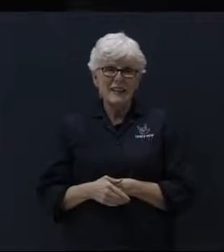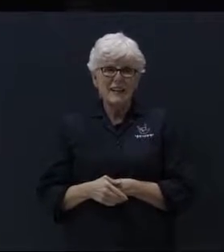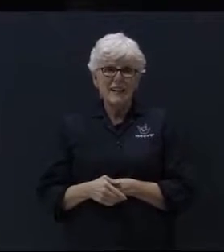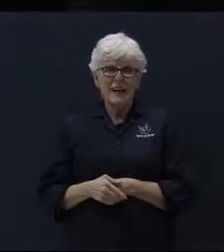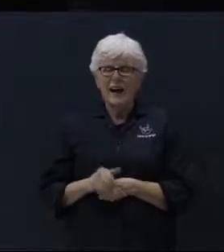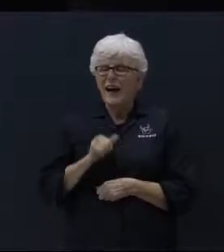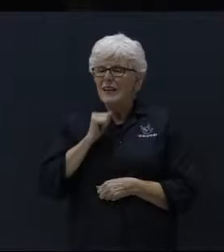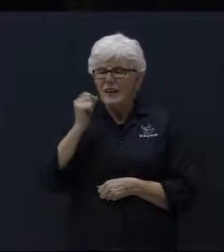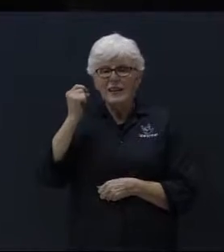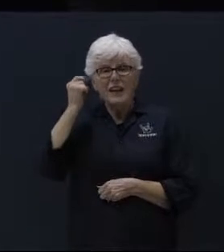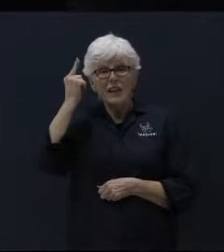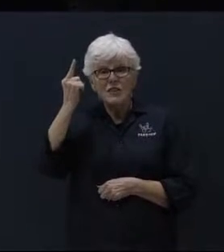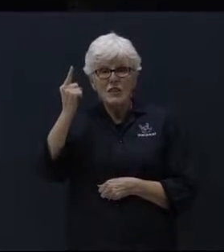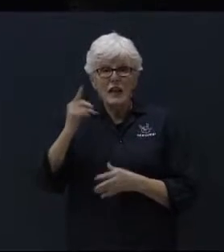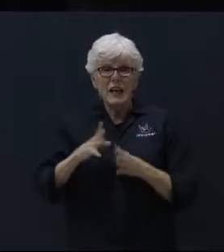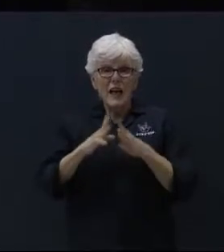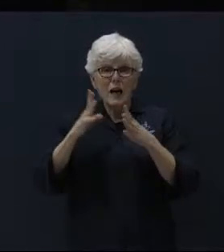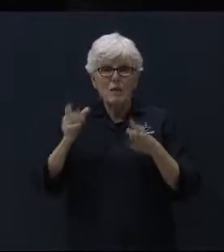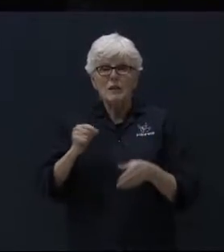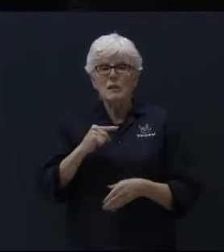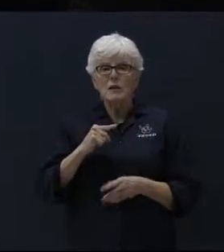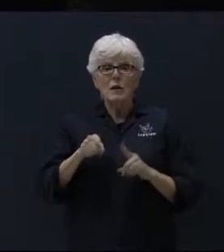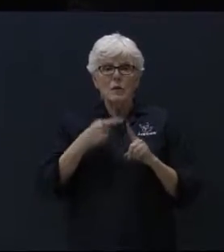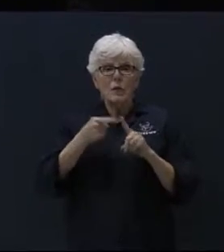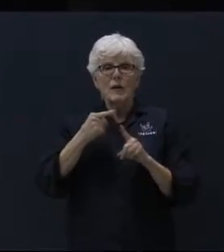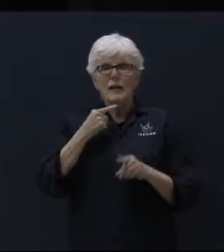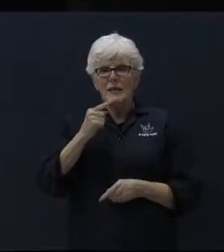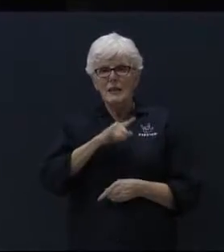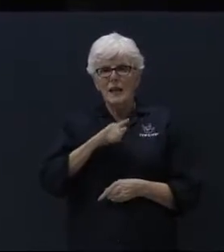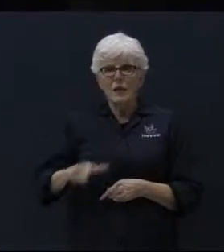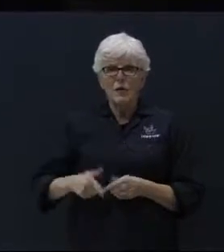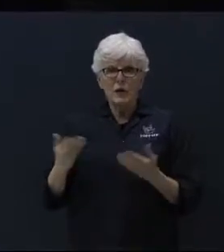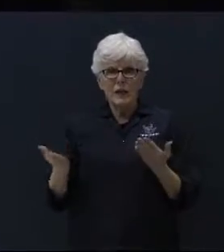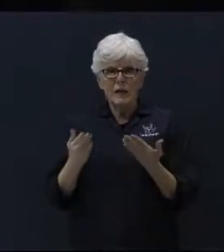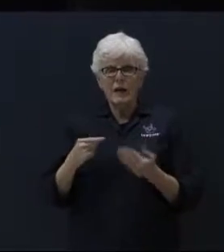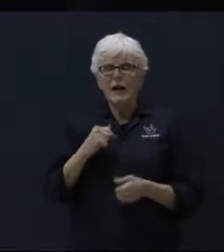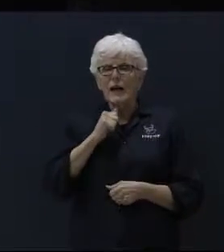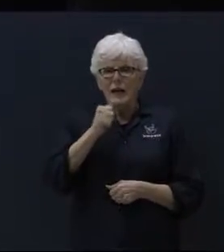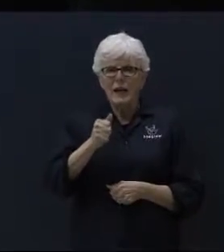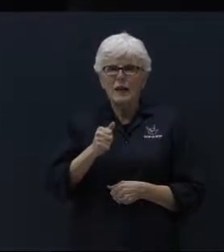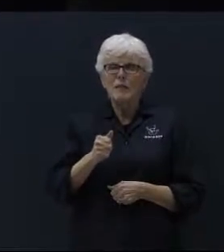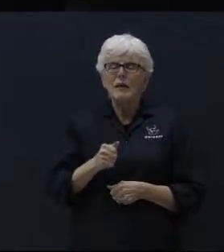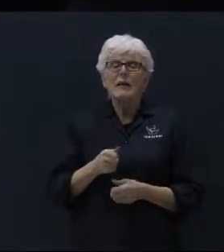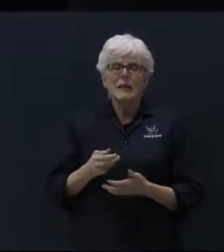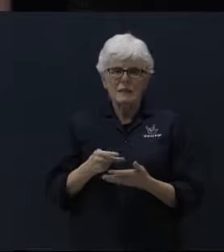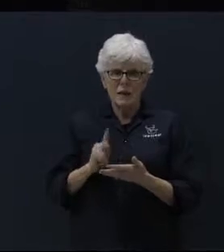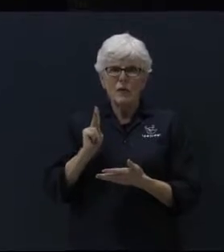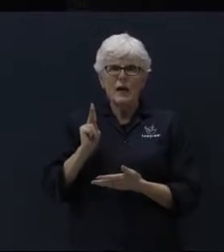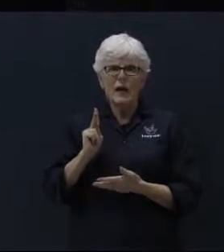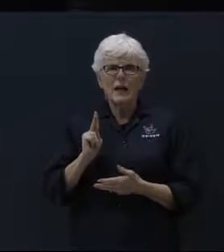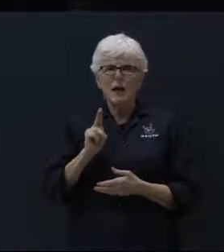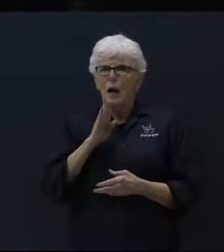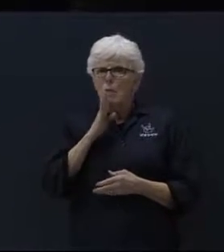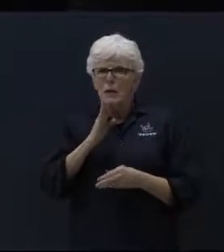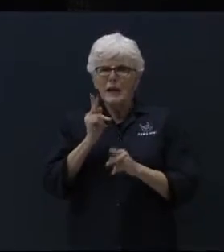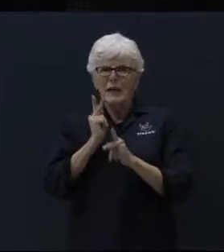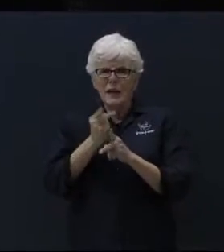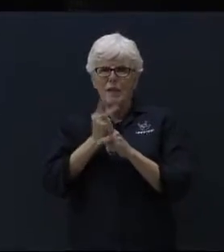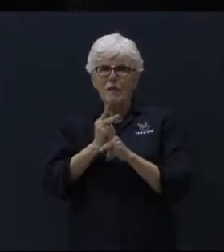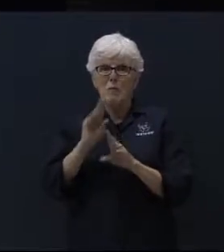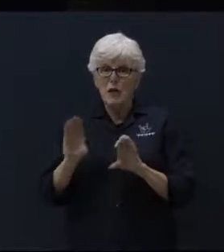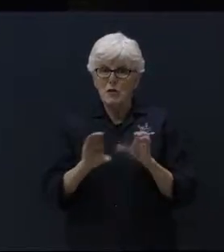never realized how much when I said, Lord, here I am. You use me. And he said, okay, be careful about doing